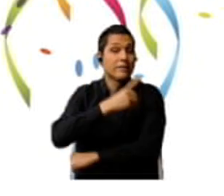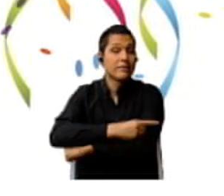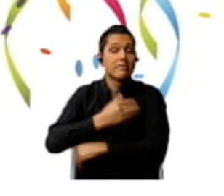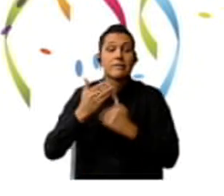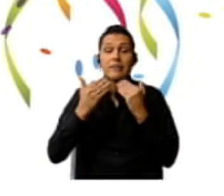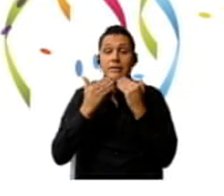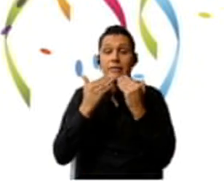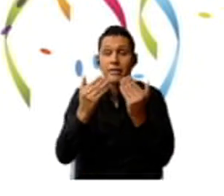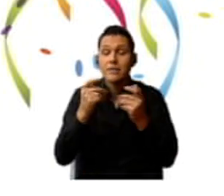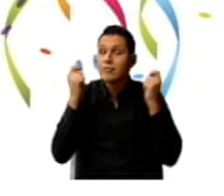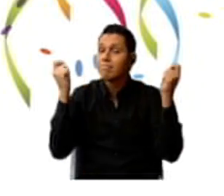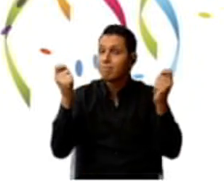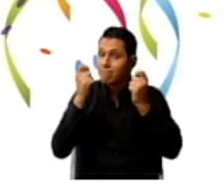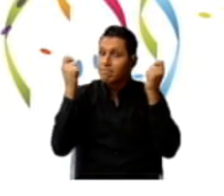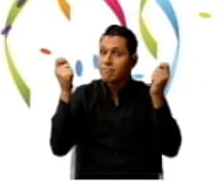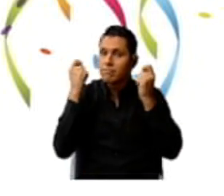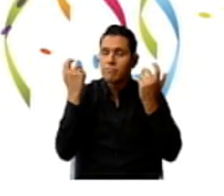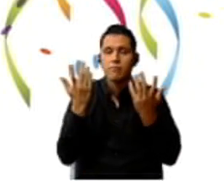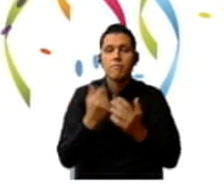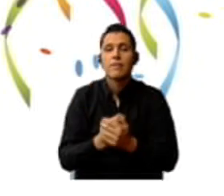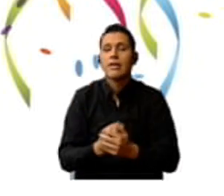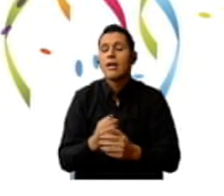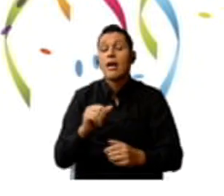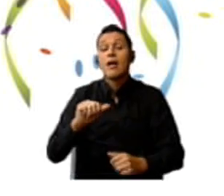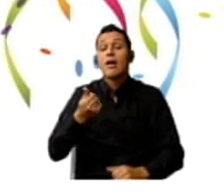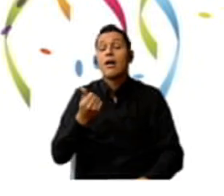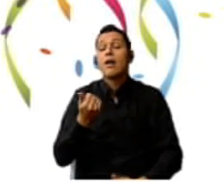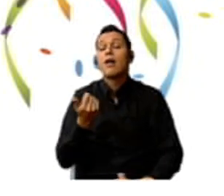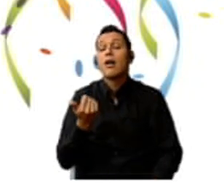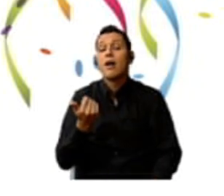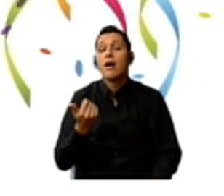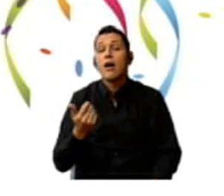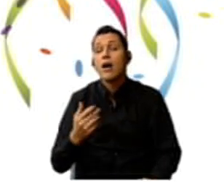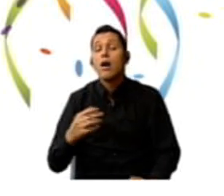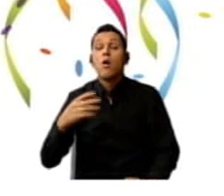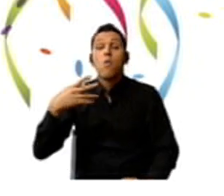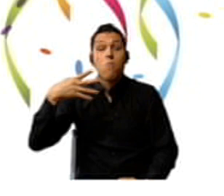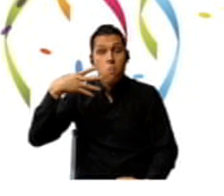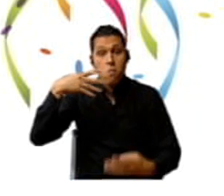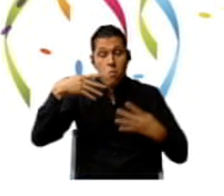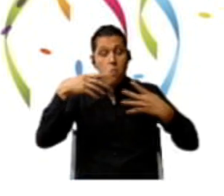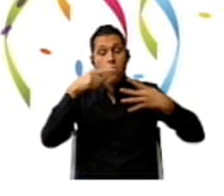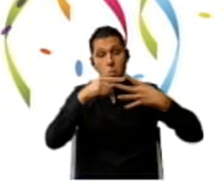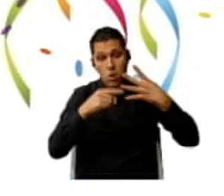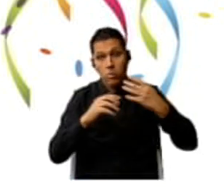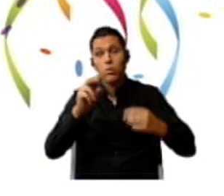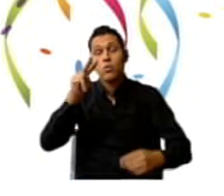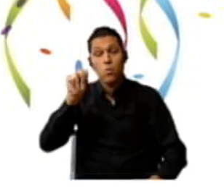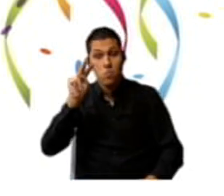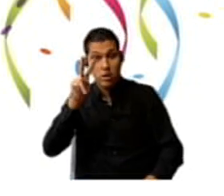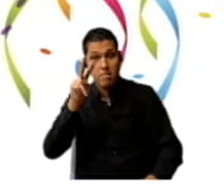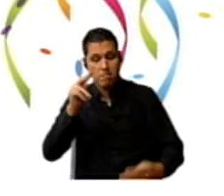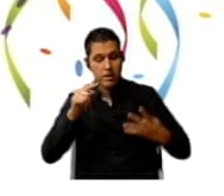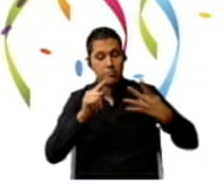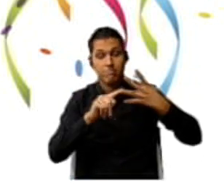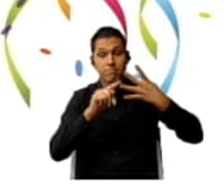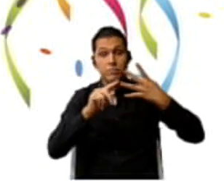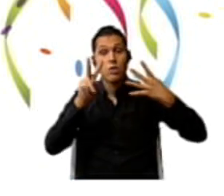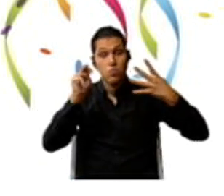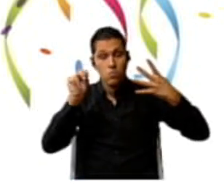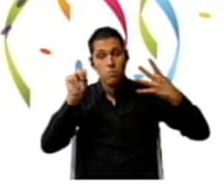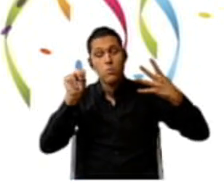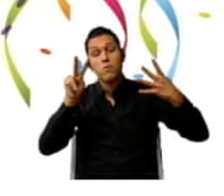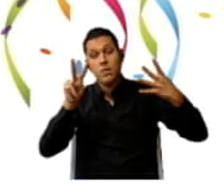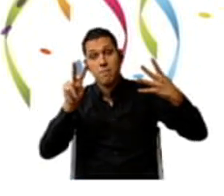is celebrated every fourth Thursday of November. And what do they do on